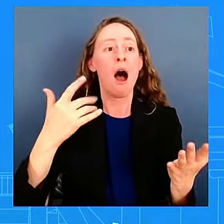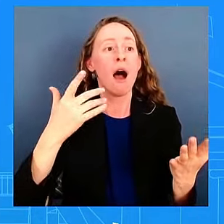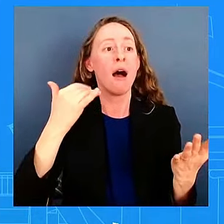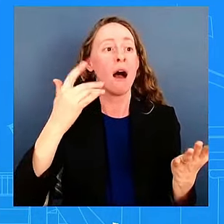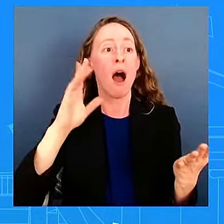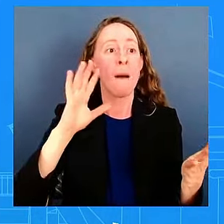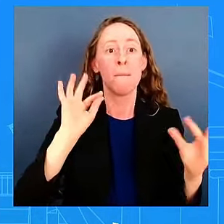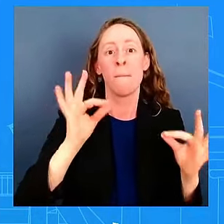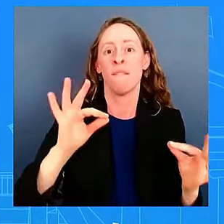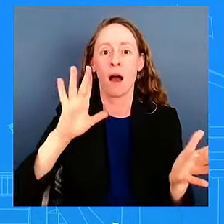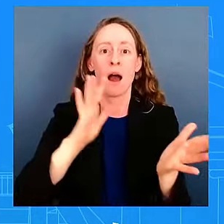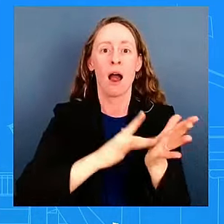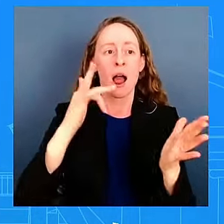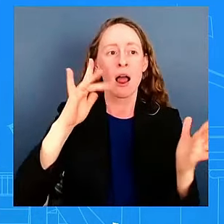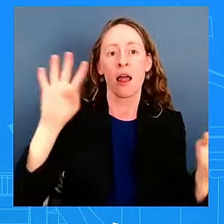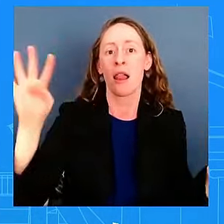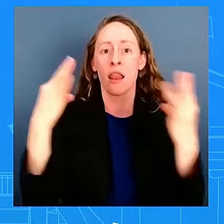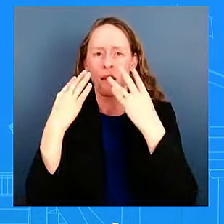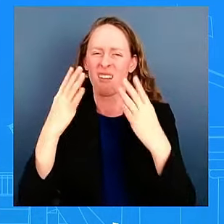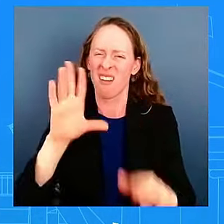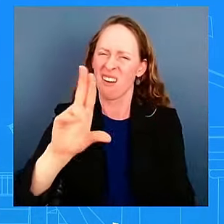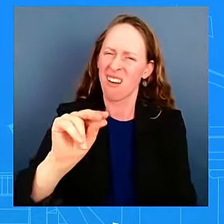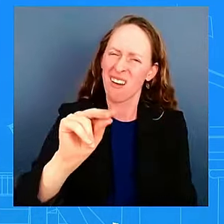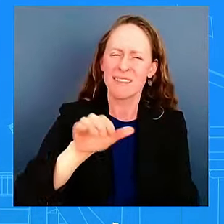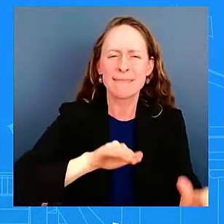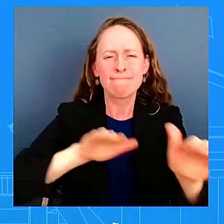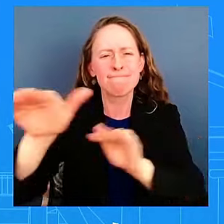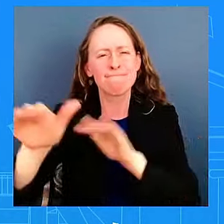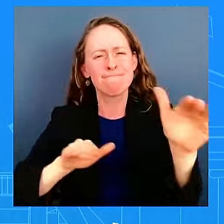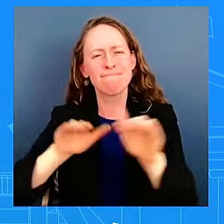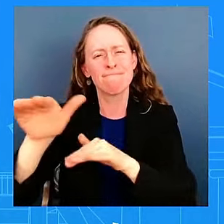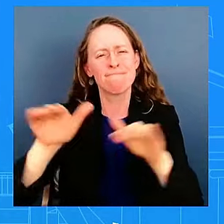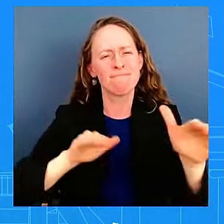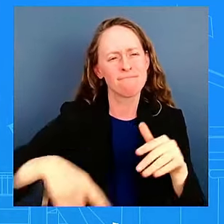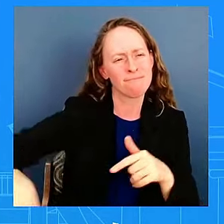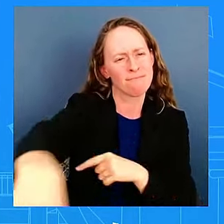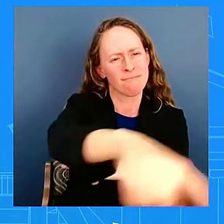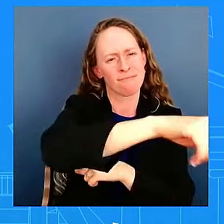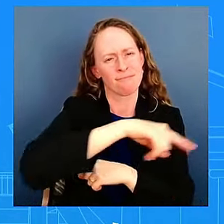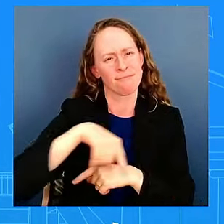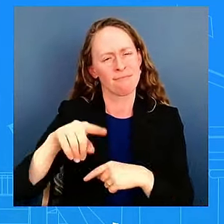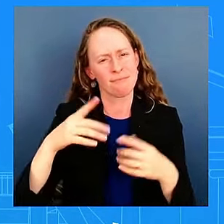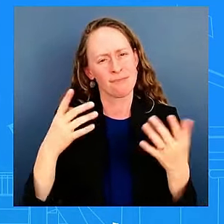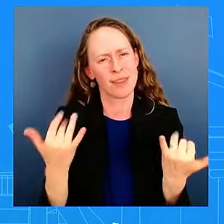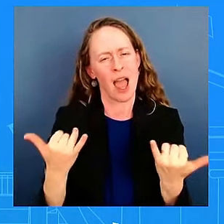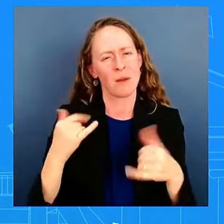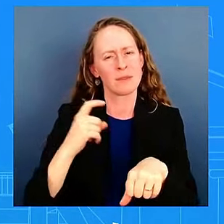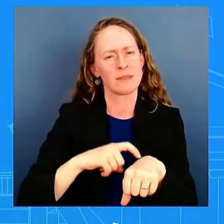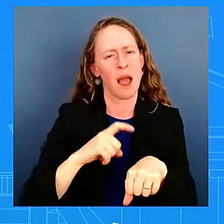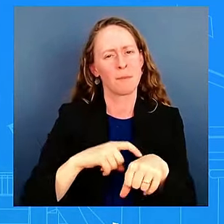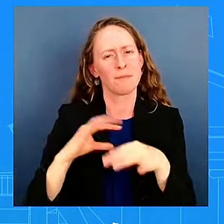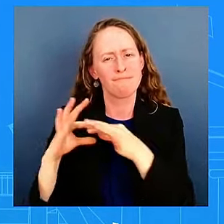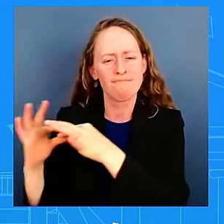When you think about why the president ran in 2020, the cornerstone of his presidency is uniting this